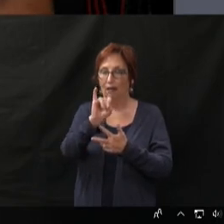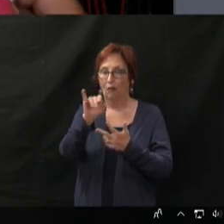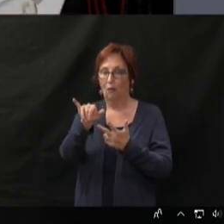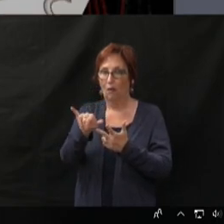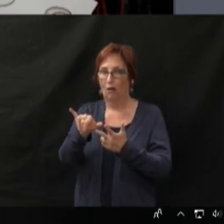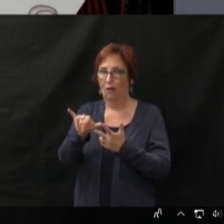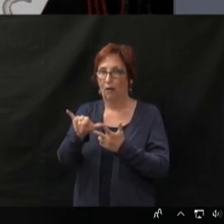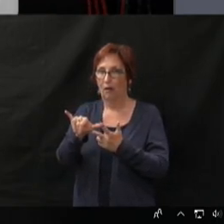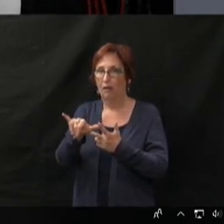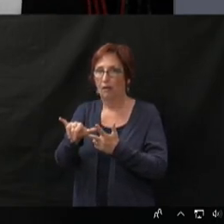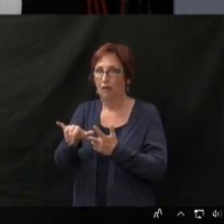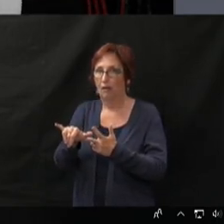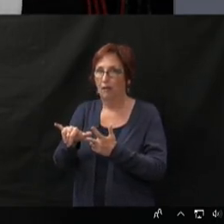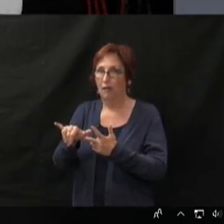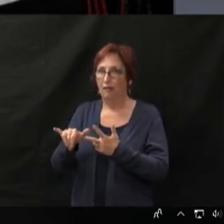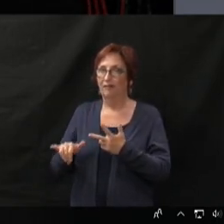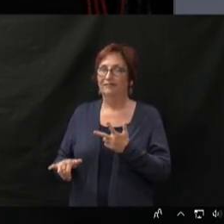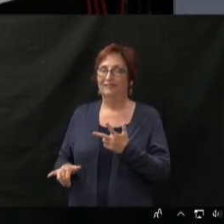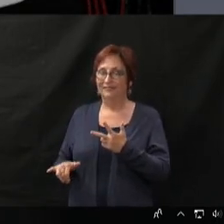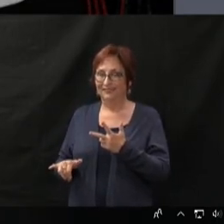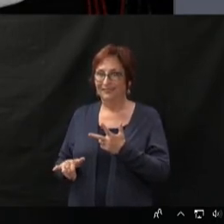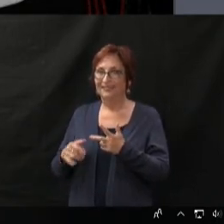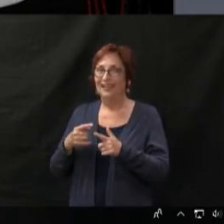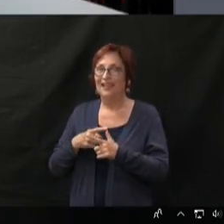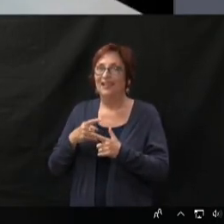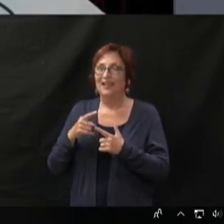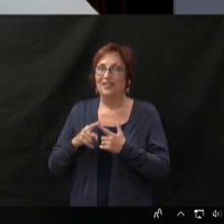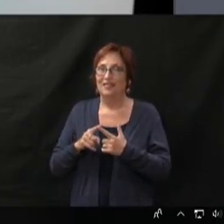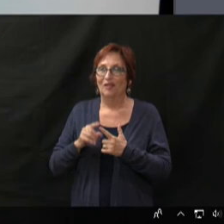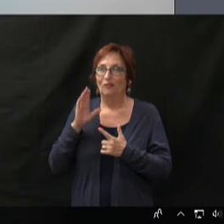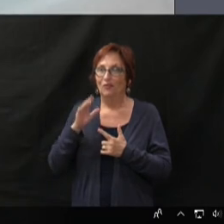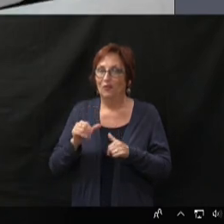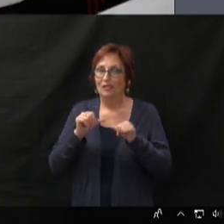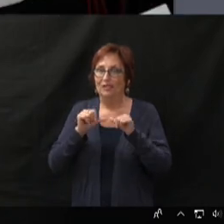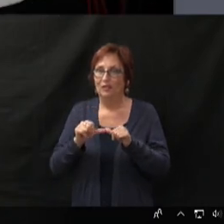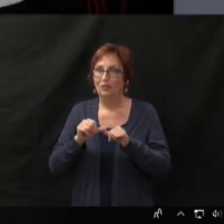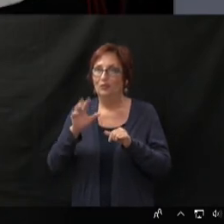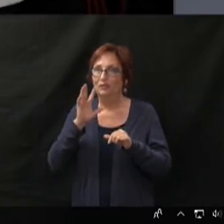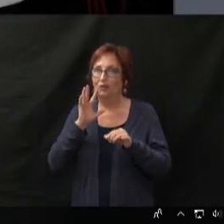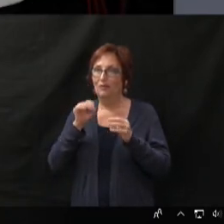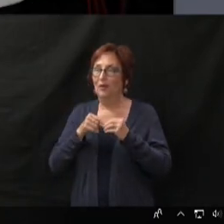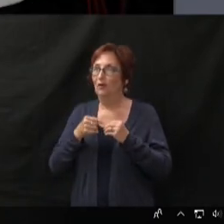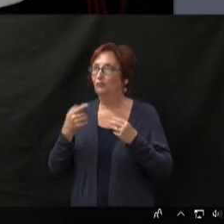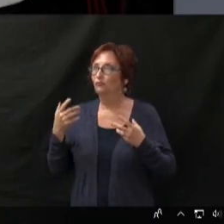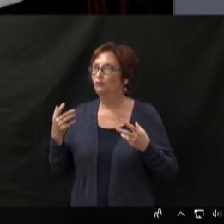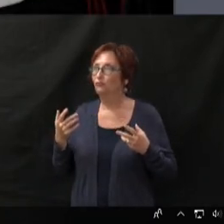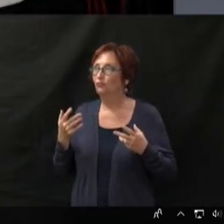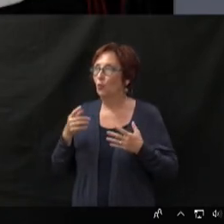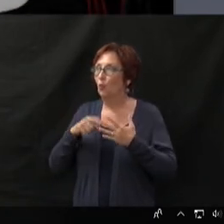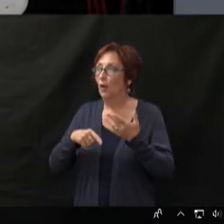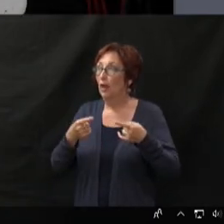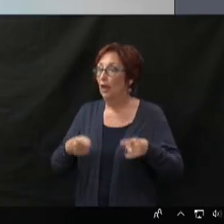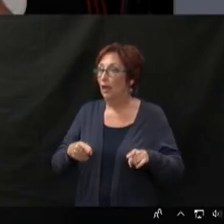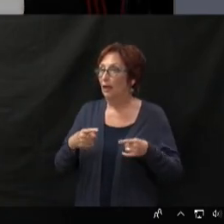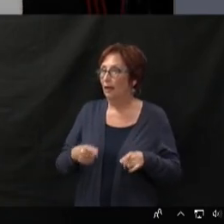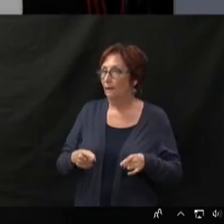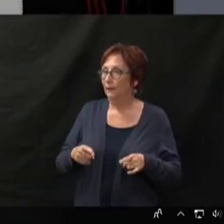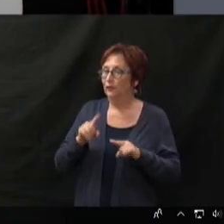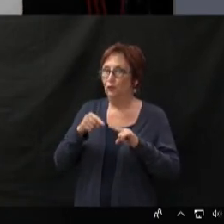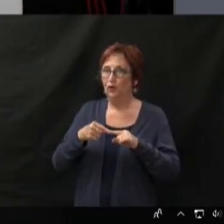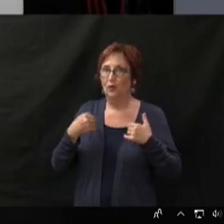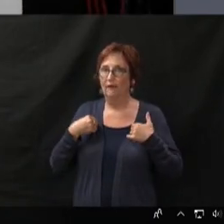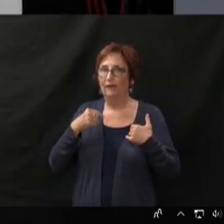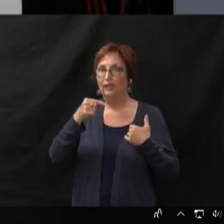Okay, then we're going to go on and talk about what happens when you have a